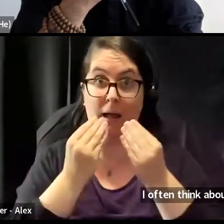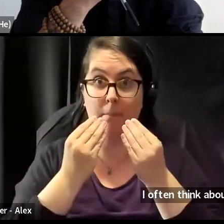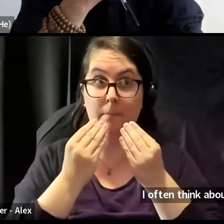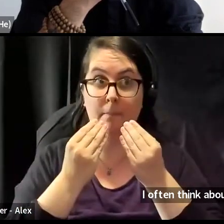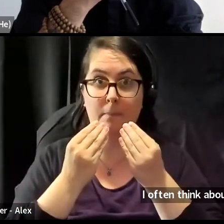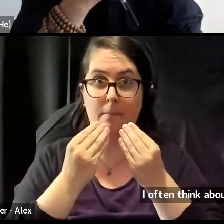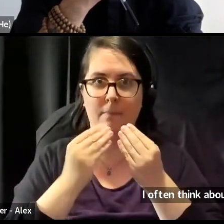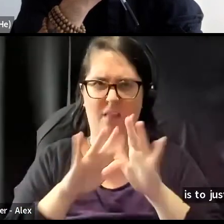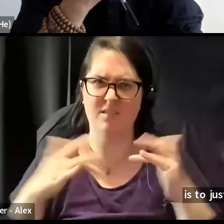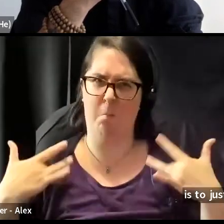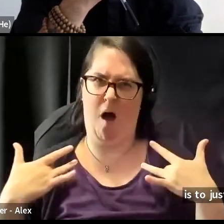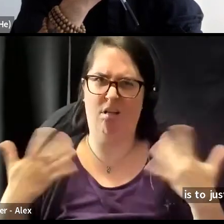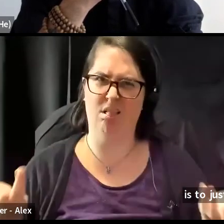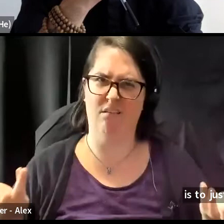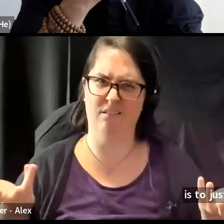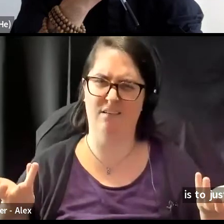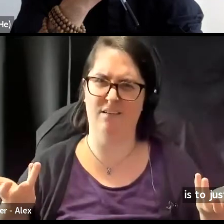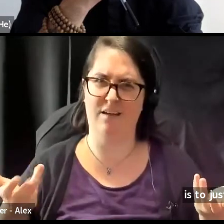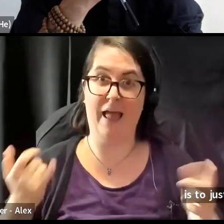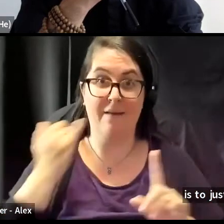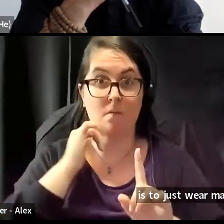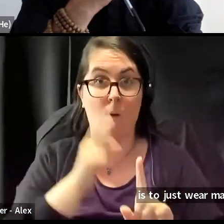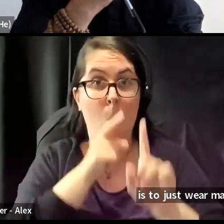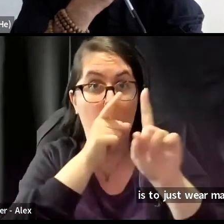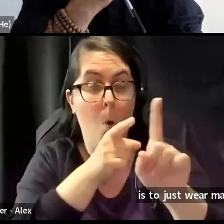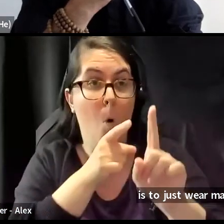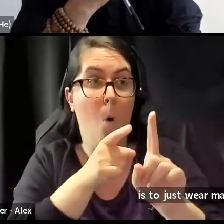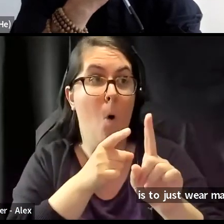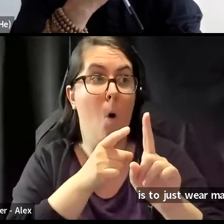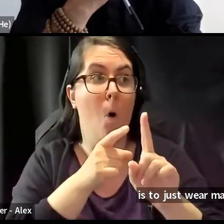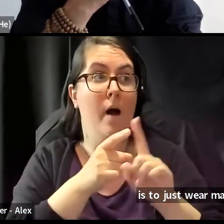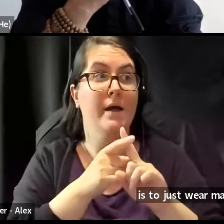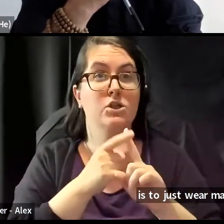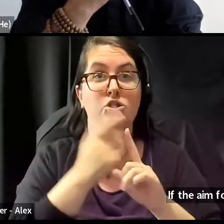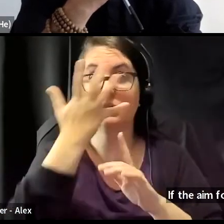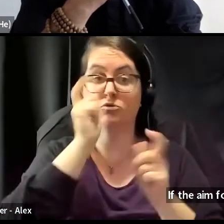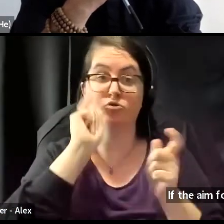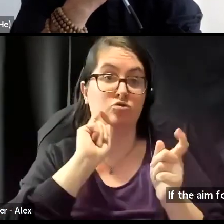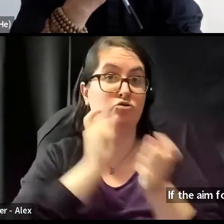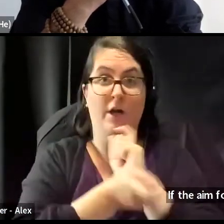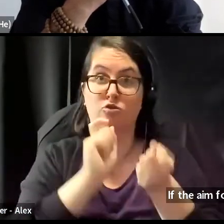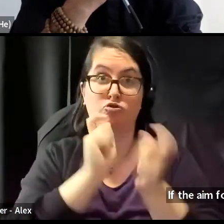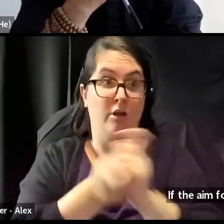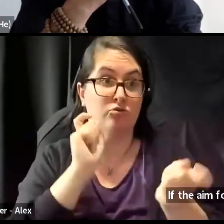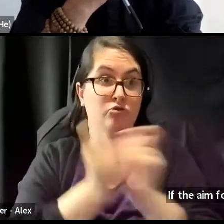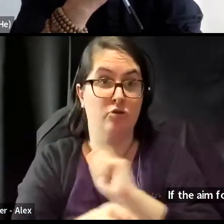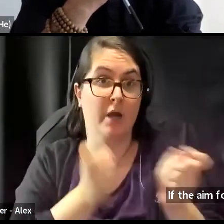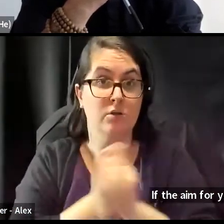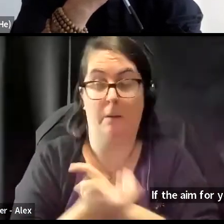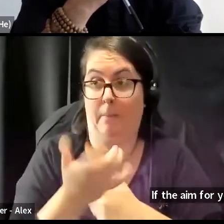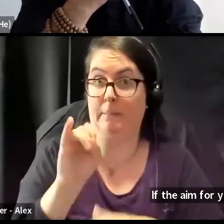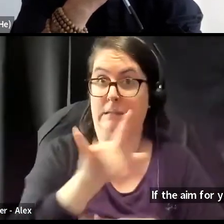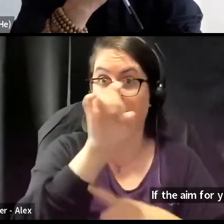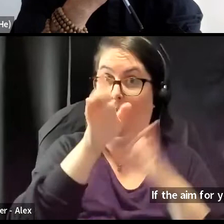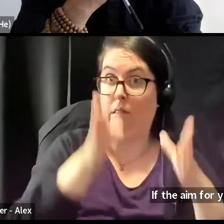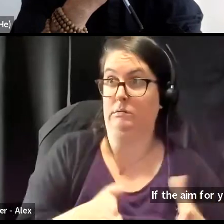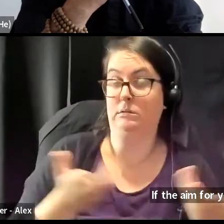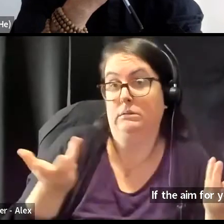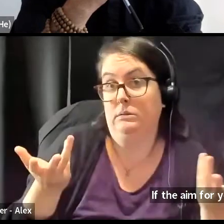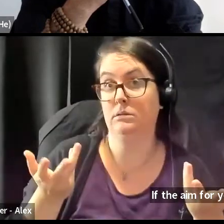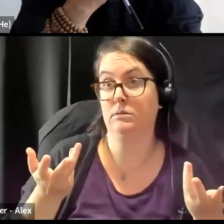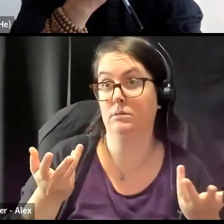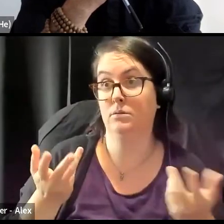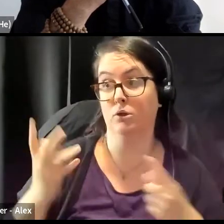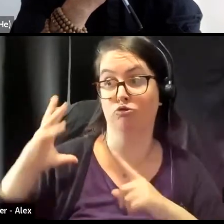model, right? If the aim for you is just to turn out looks after looks after looks, then maybe you're a stylist. But a drag queen is someone